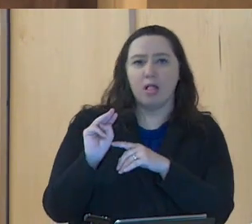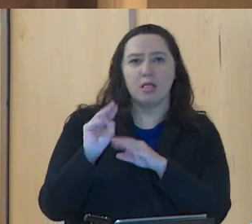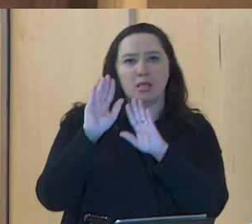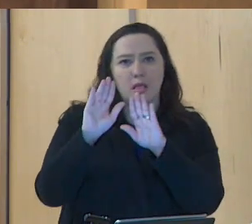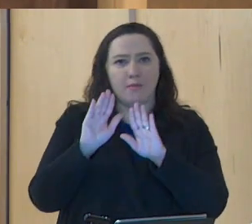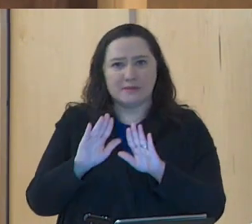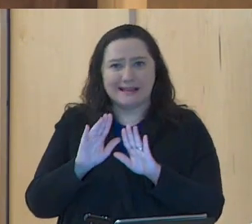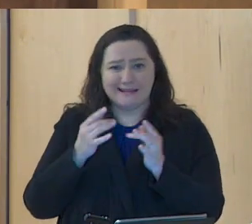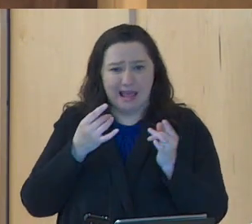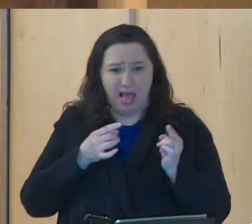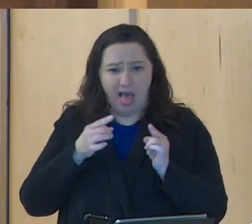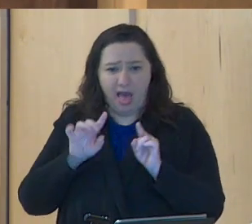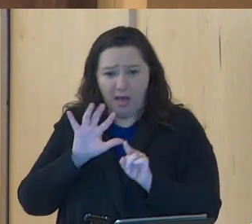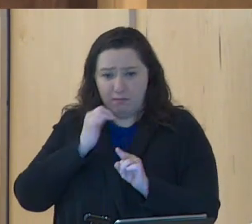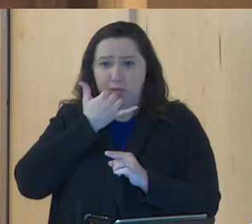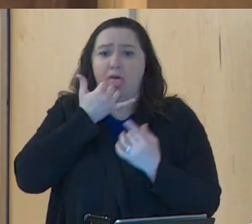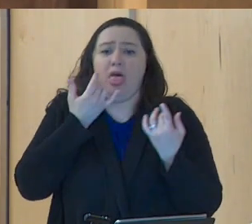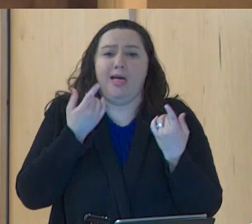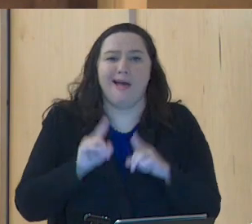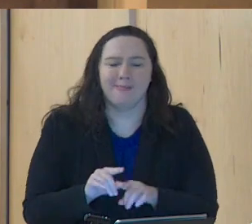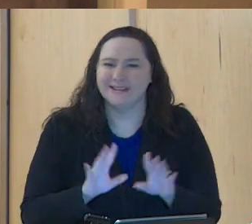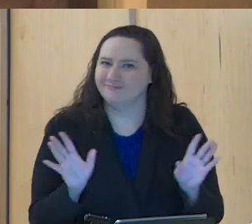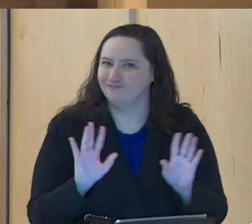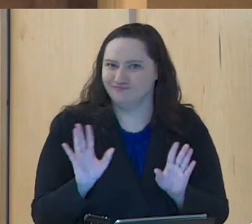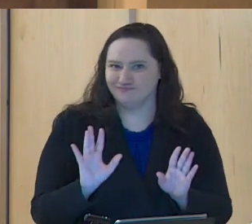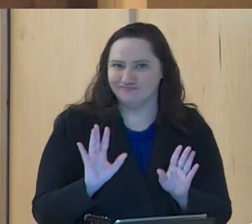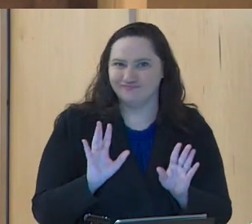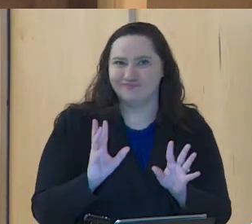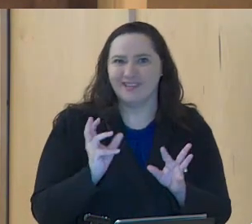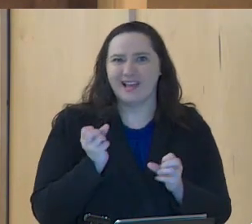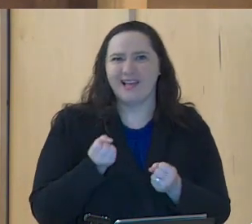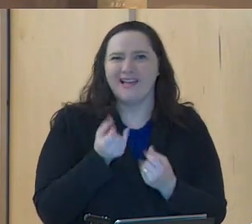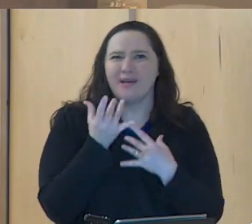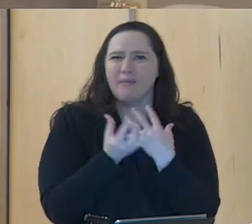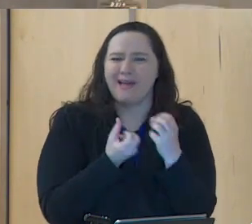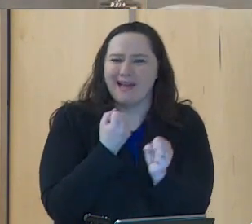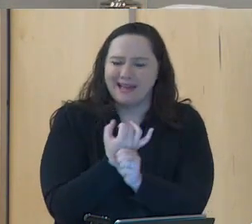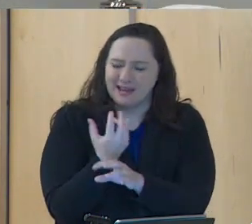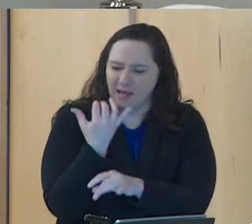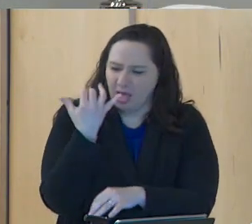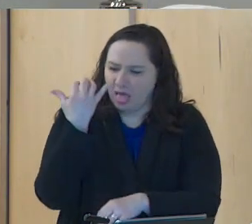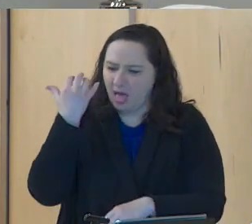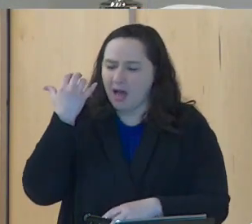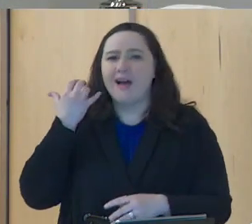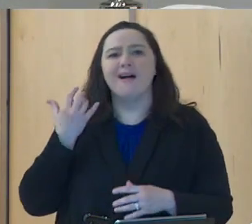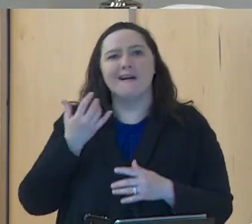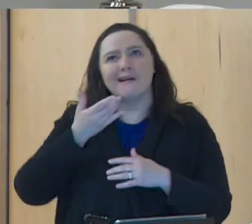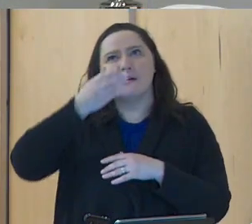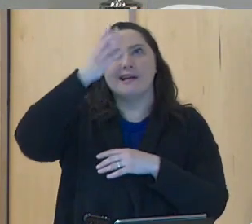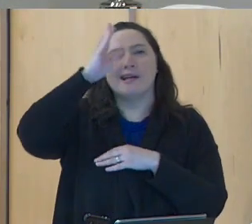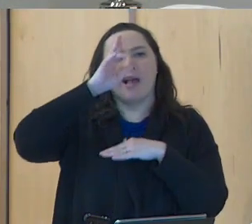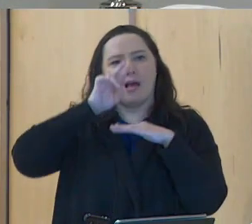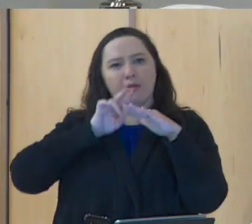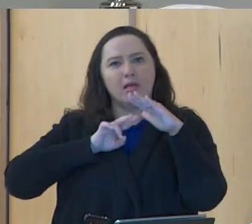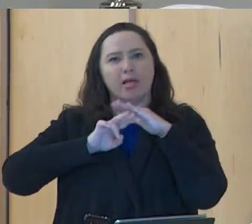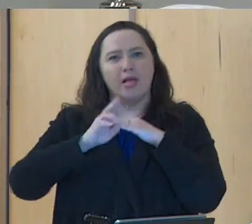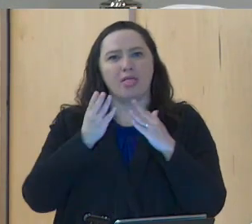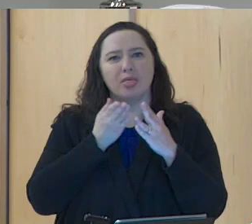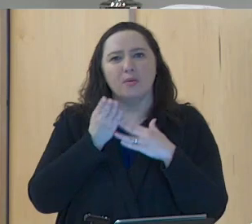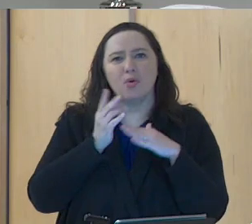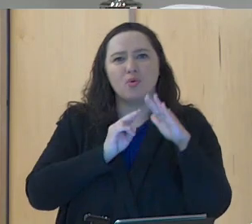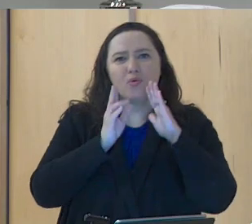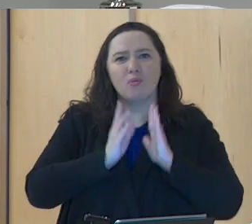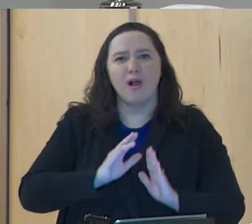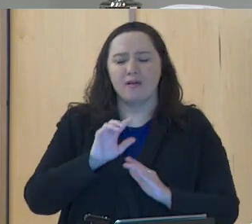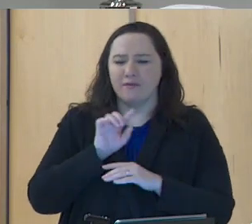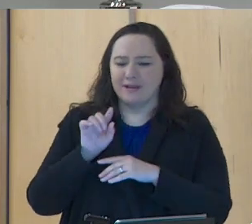happen by accident. Centuries before, God had prophesied through his prophet Zechariah